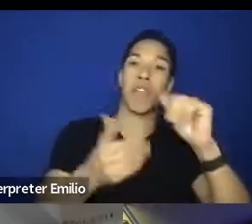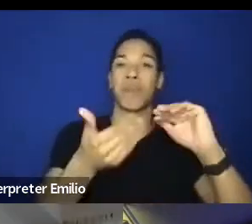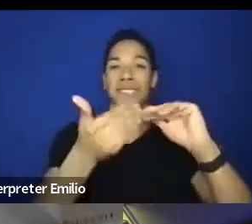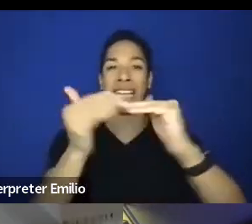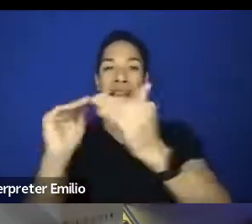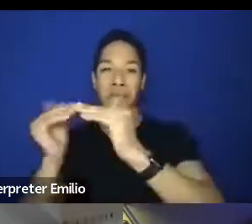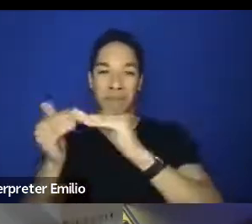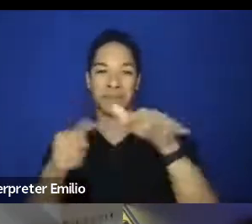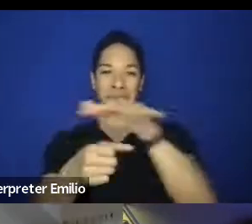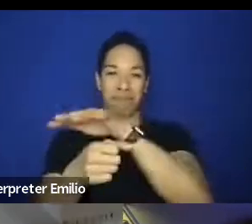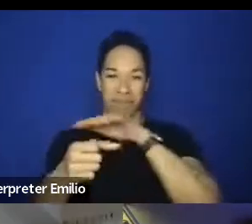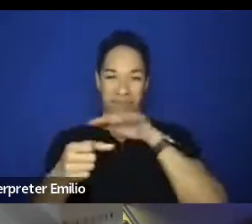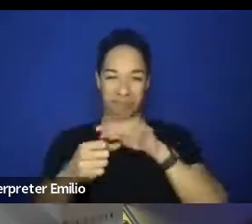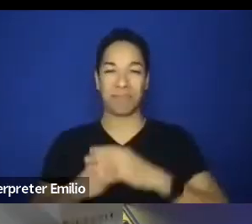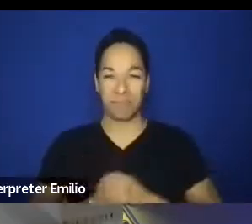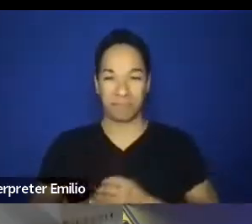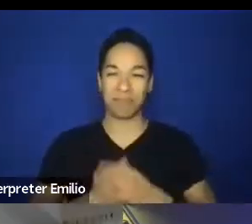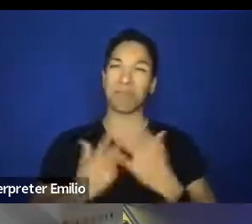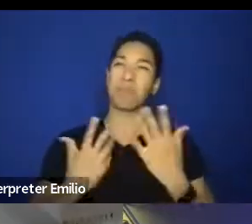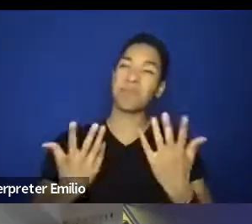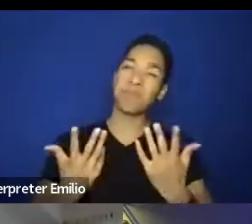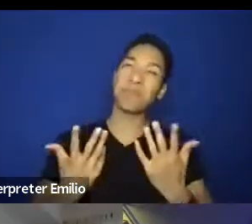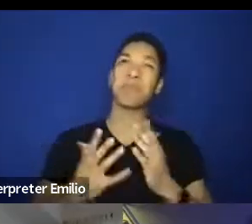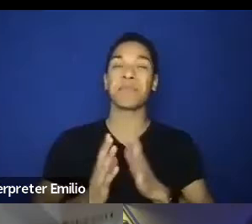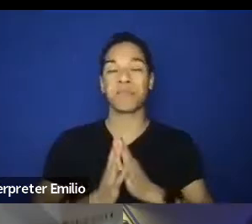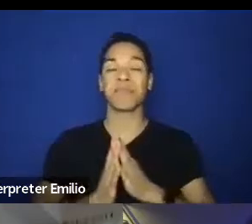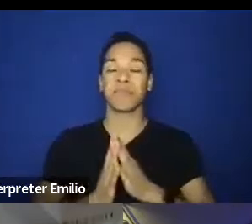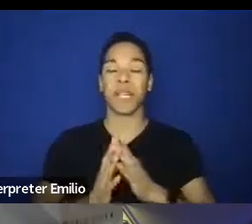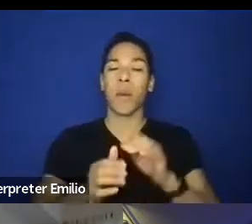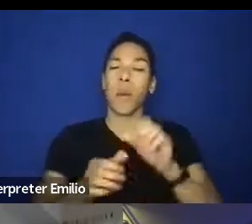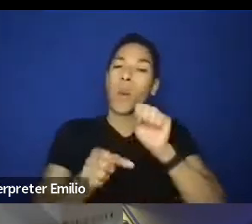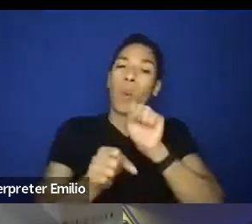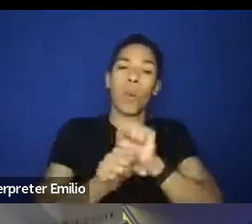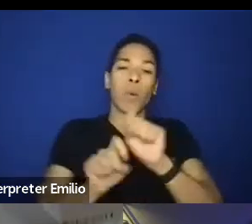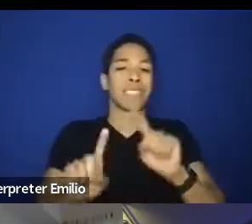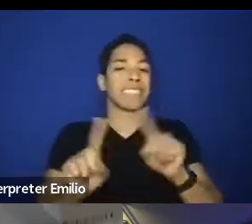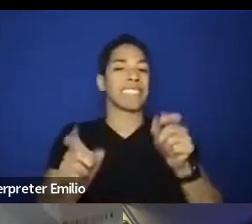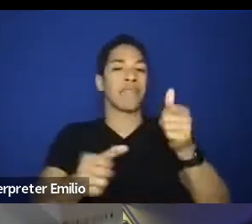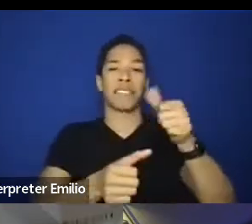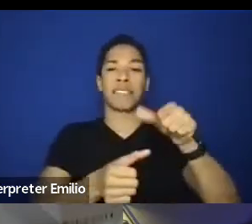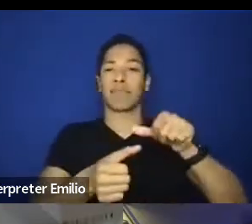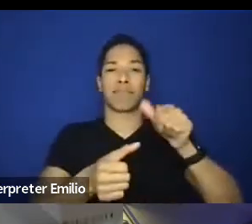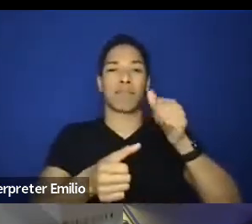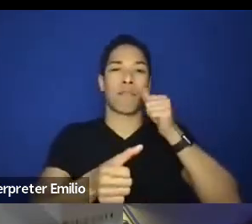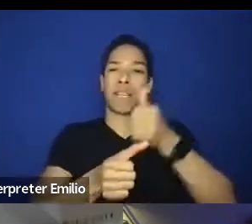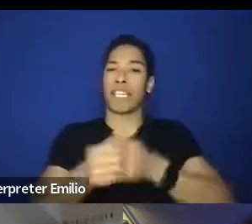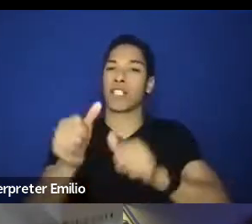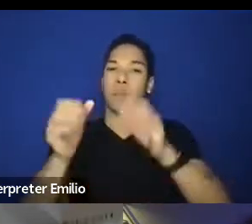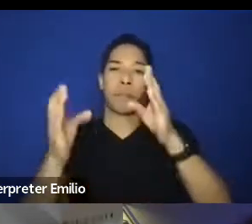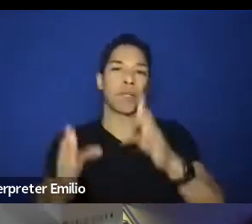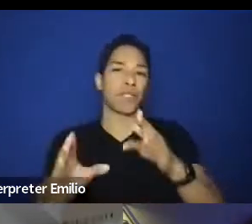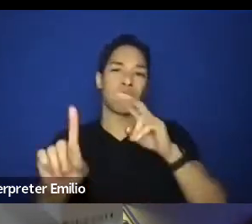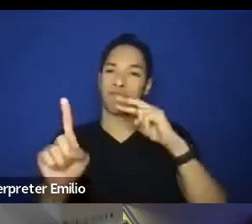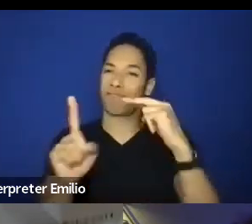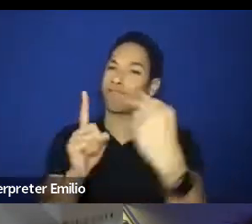think, it works differently for everyone. And I think that's